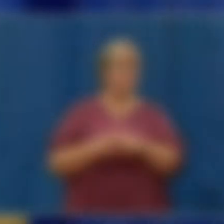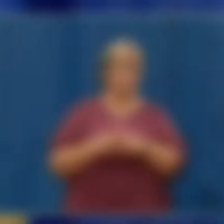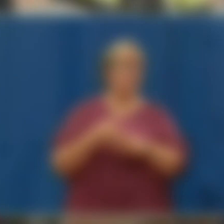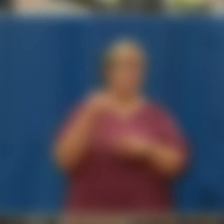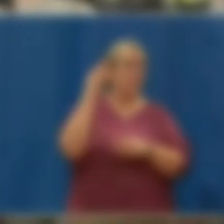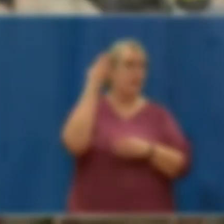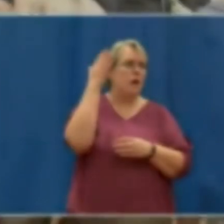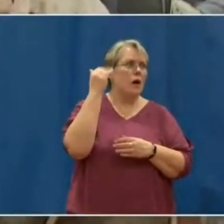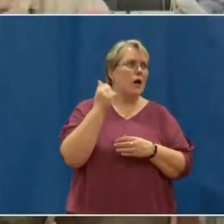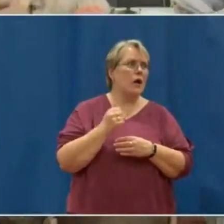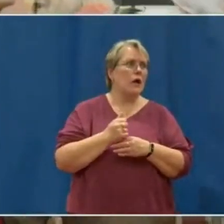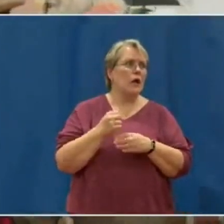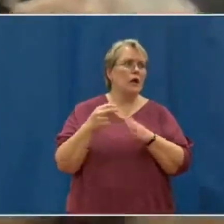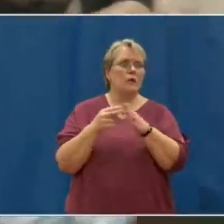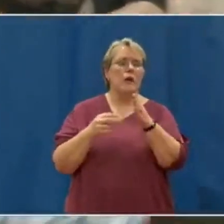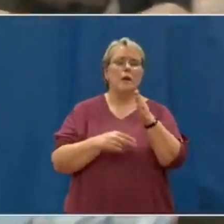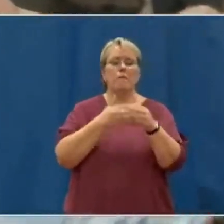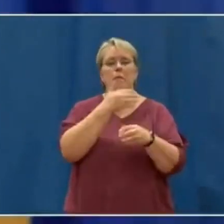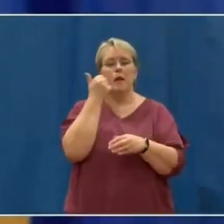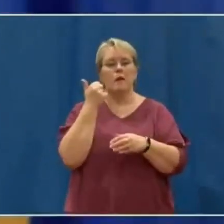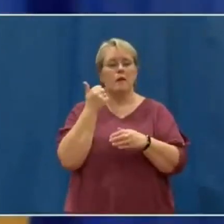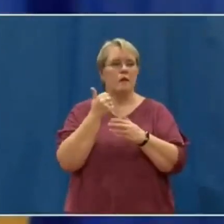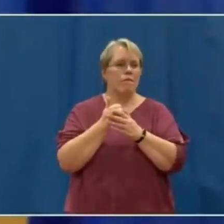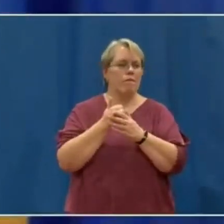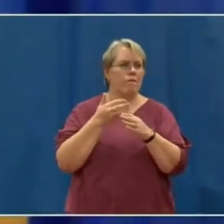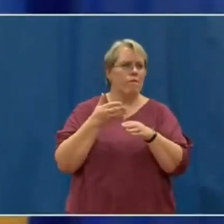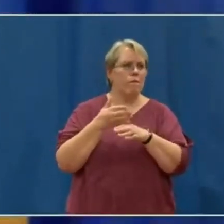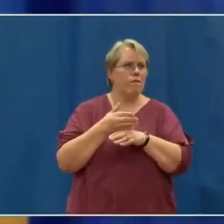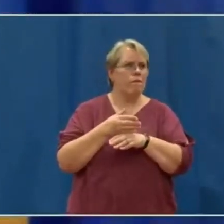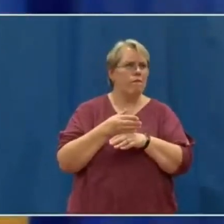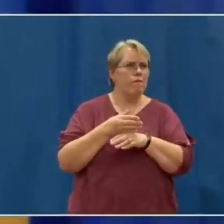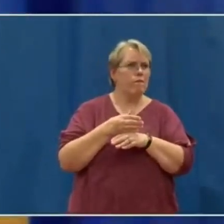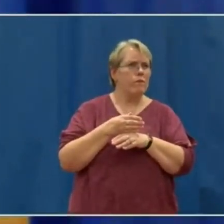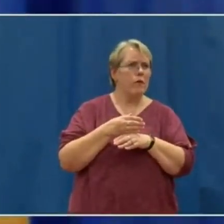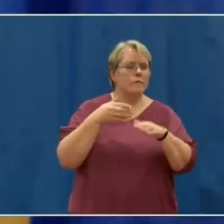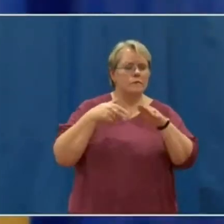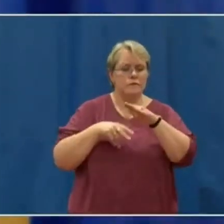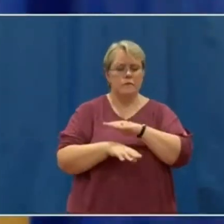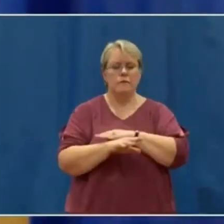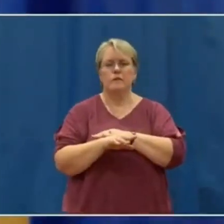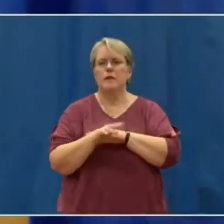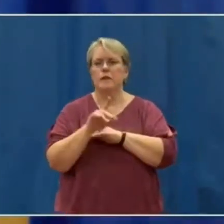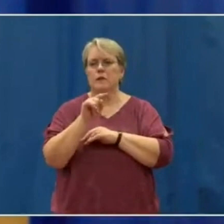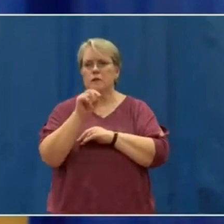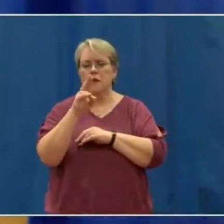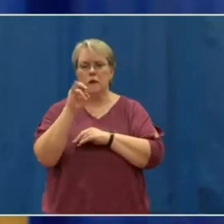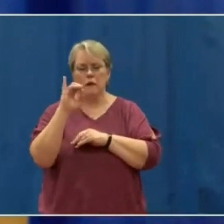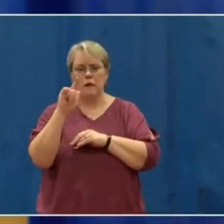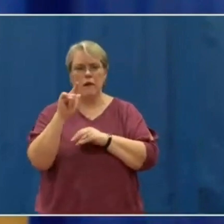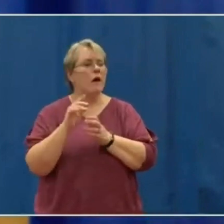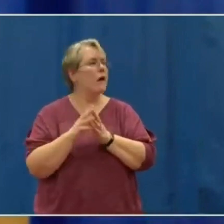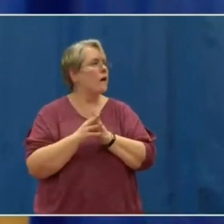Why is a bridge better than an overpass? Why is it that a tunnel? Yes, underpass, sorry. Cost.